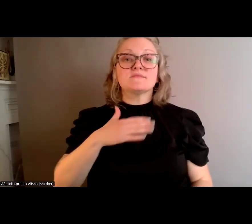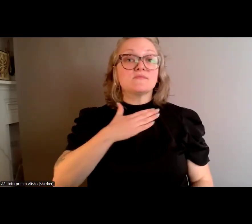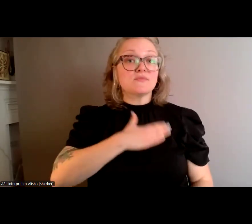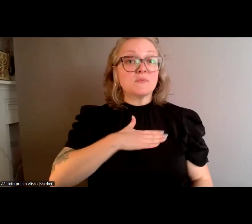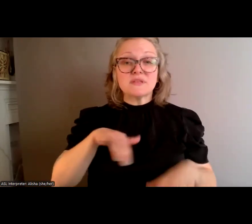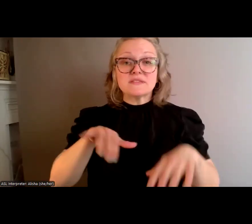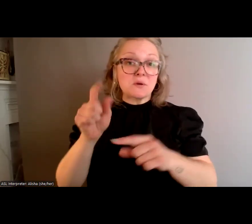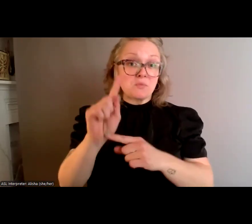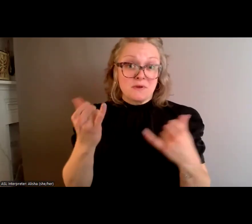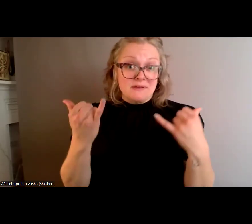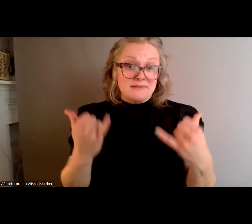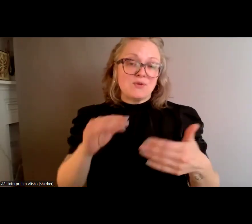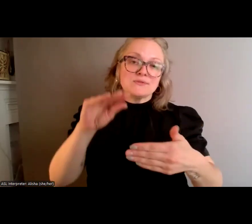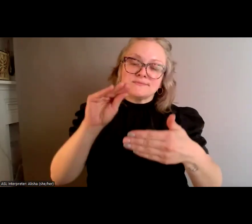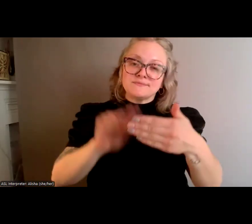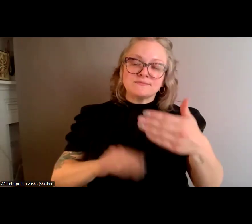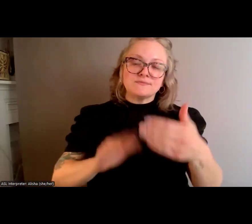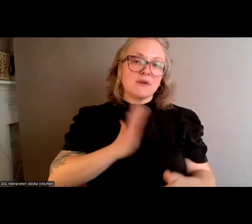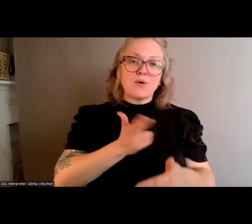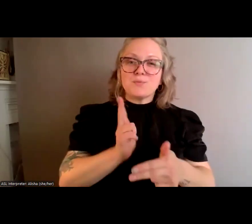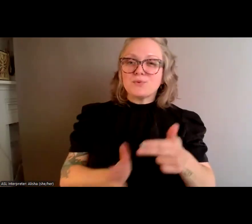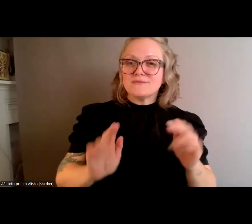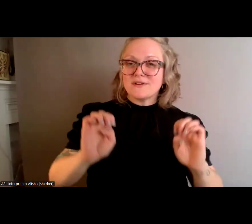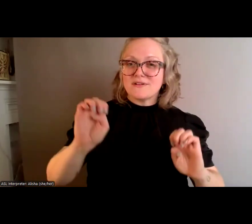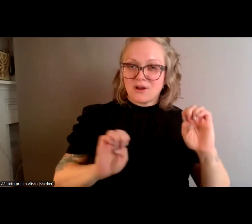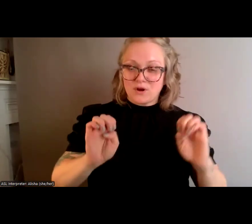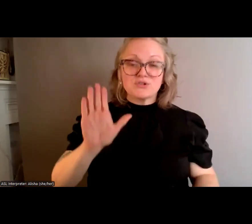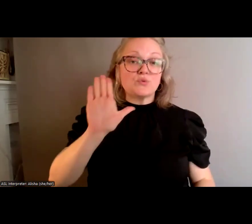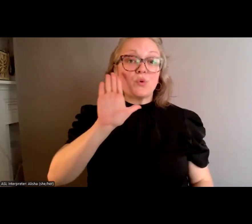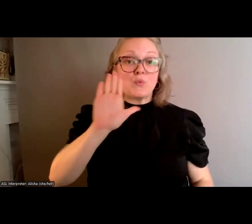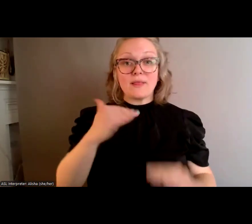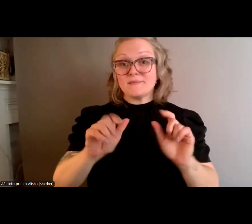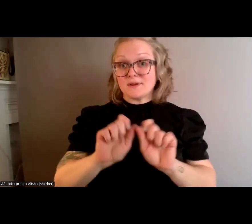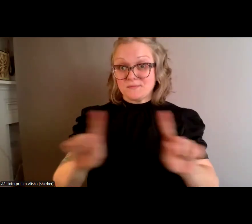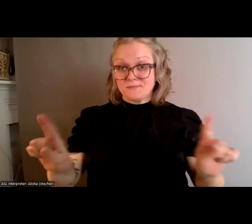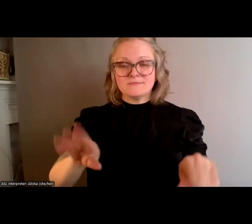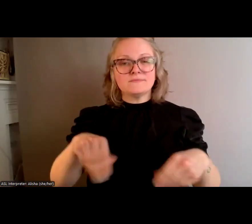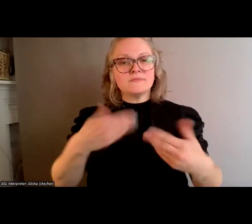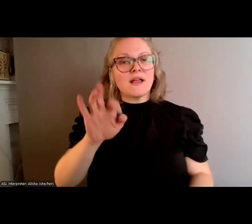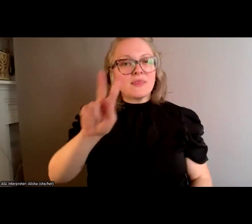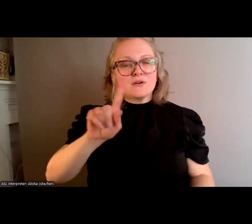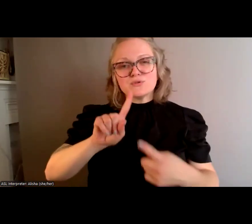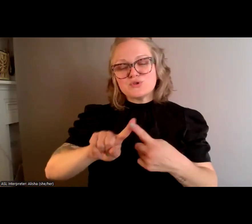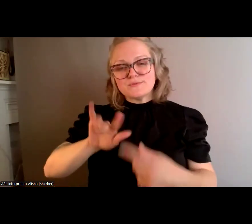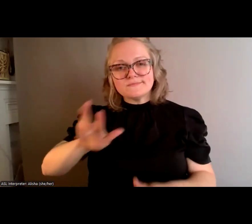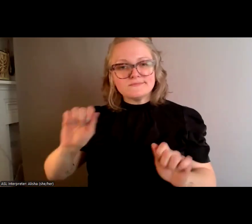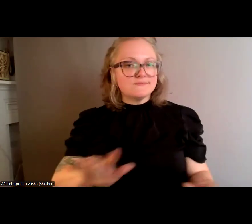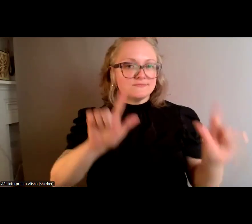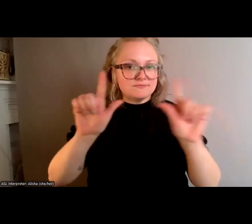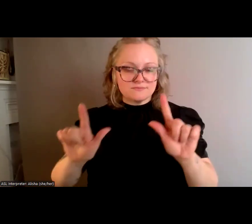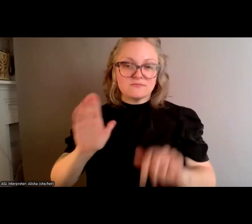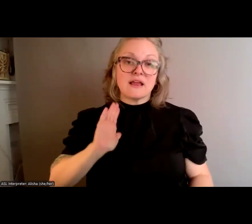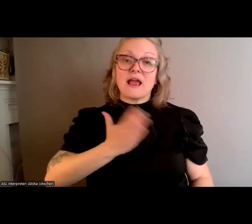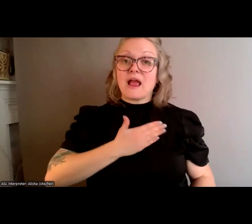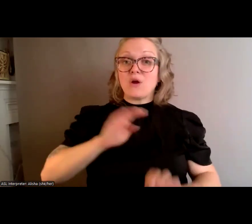to complete our brief evaluation. You will receive an email that provides a link to access the session evaluation after